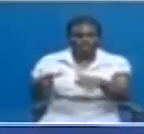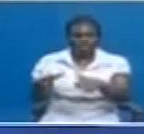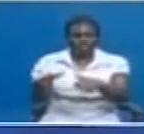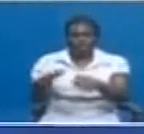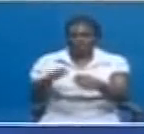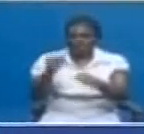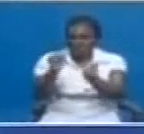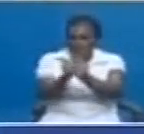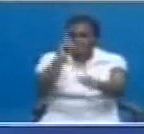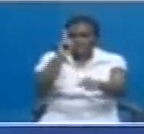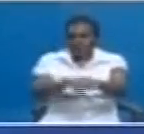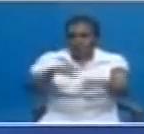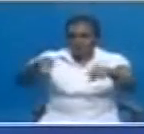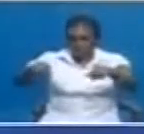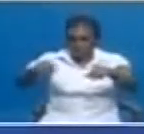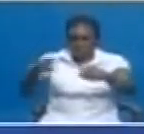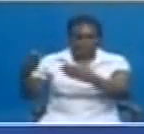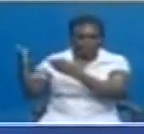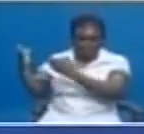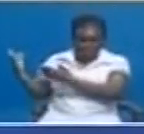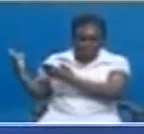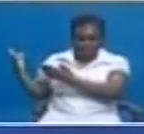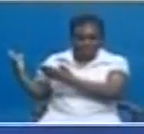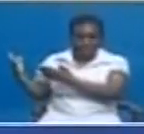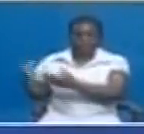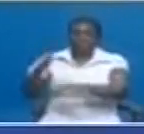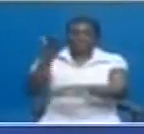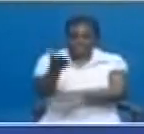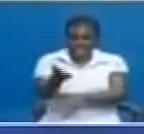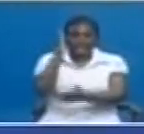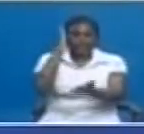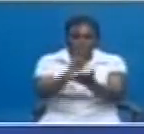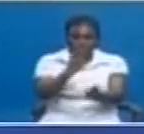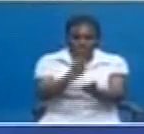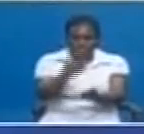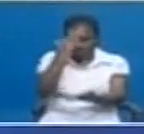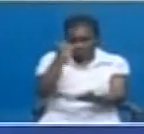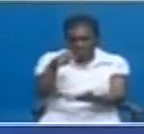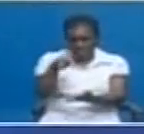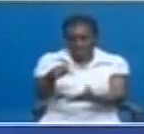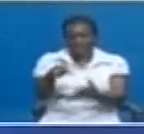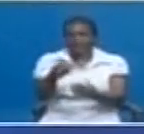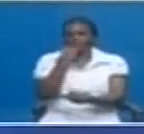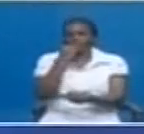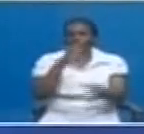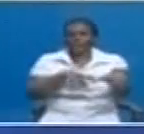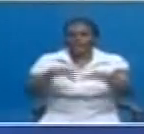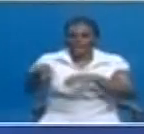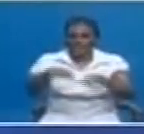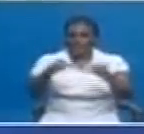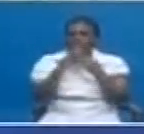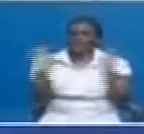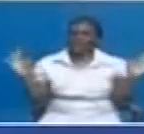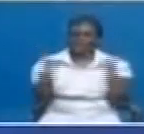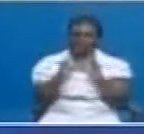value over time, the quality of hydroponic fodder is always guaranteed, since it's fed to farm animals or birds while still